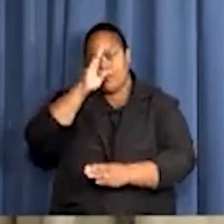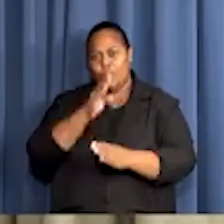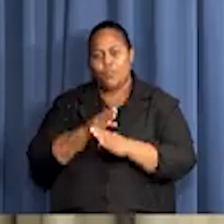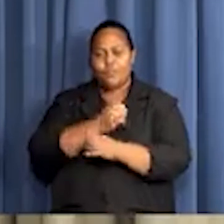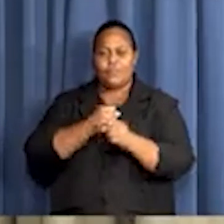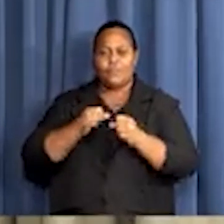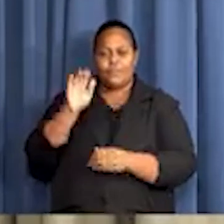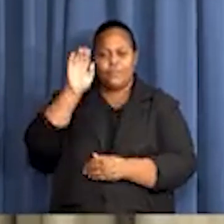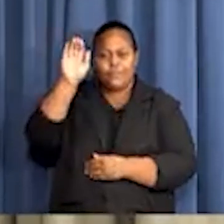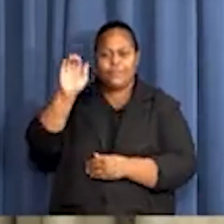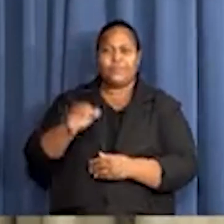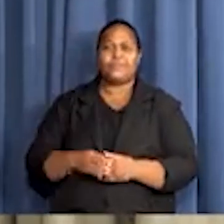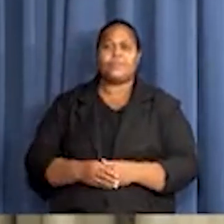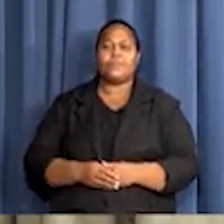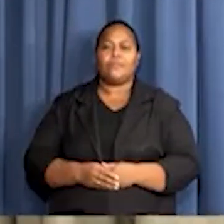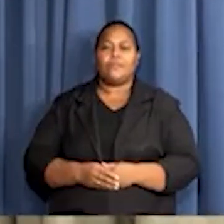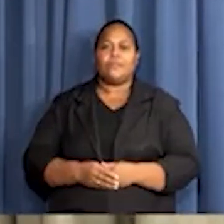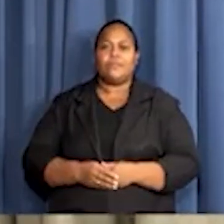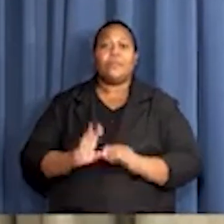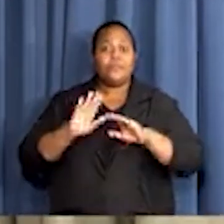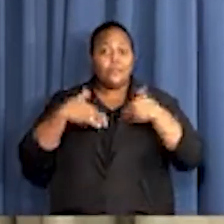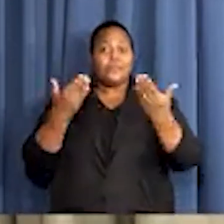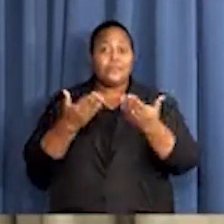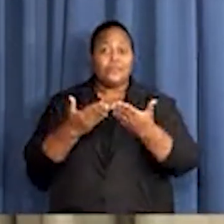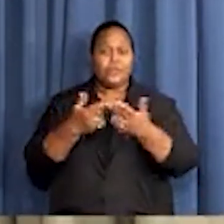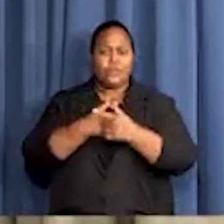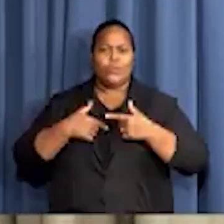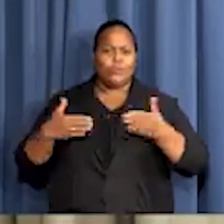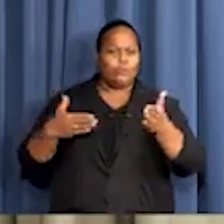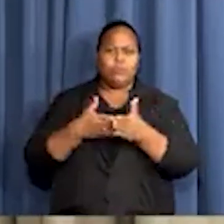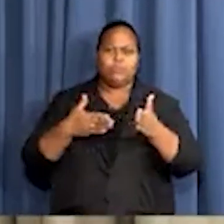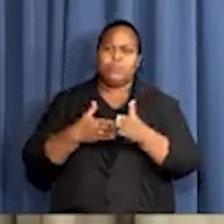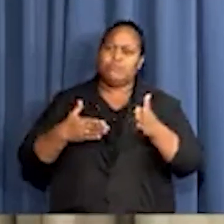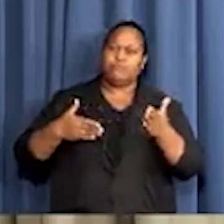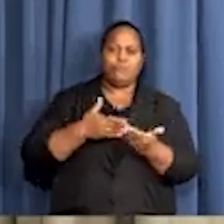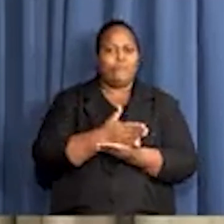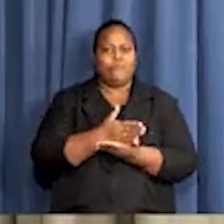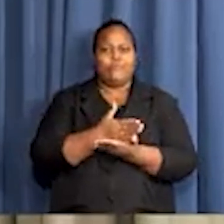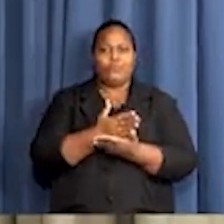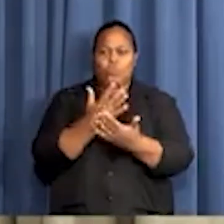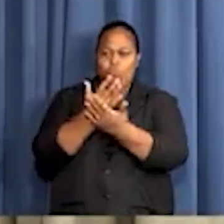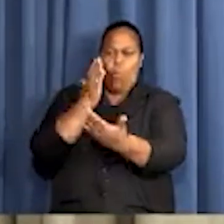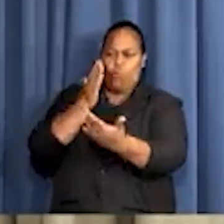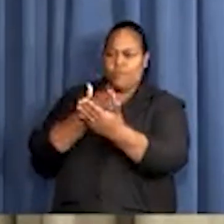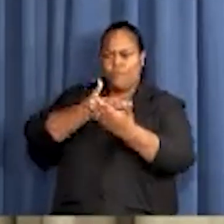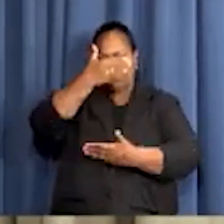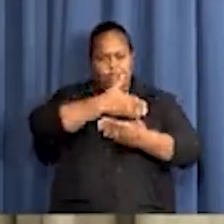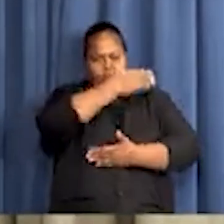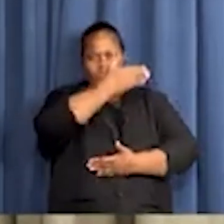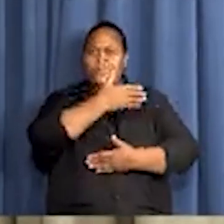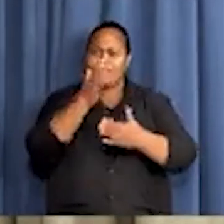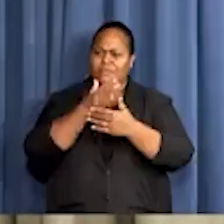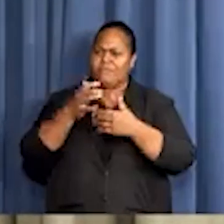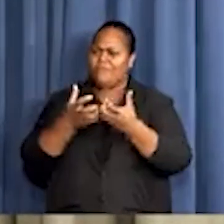our future. Together, we are breaking down the walls that have separated us, separated